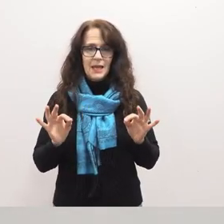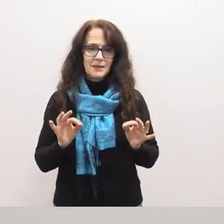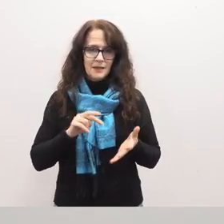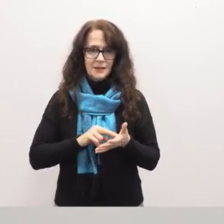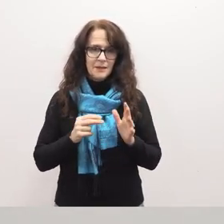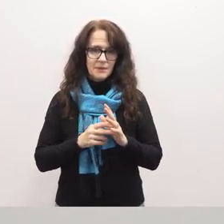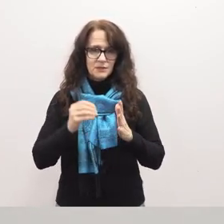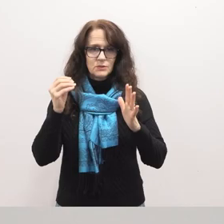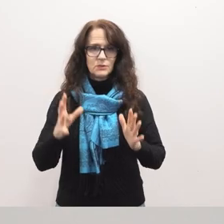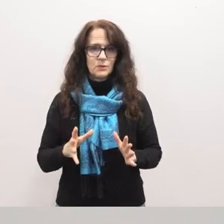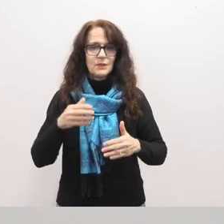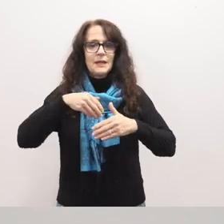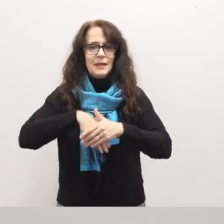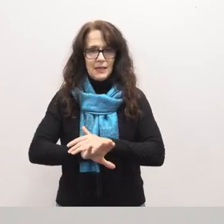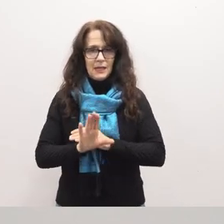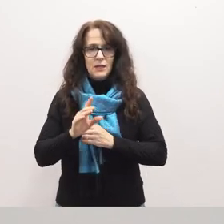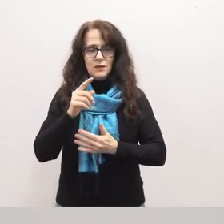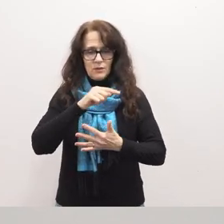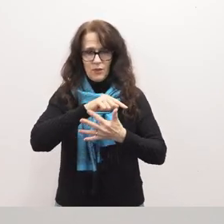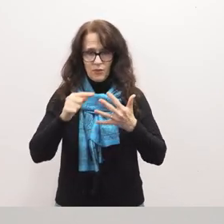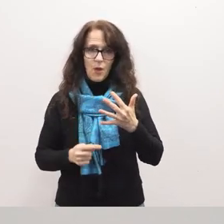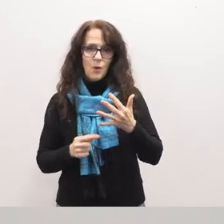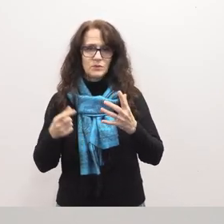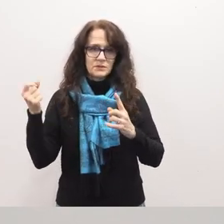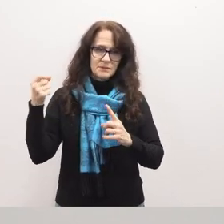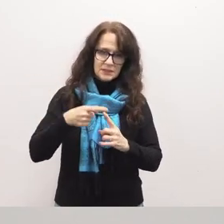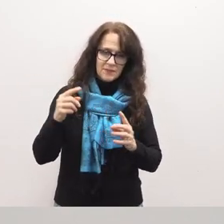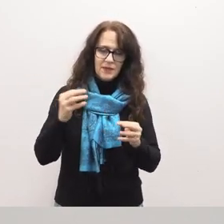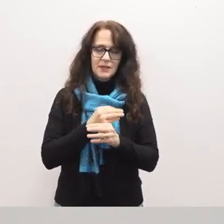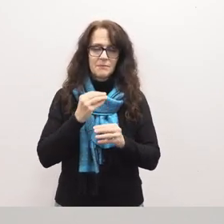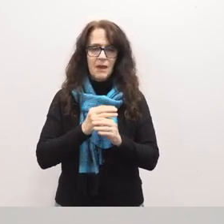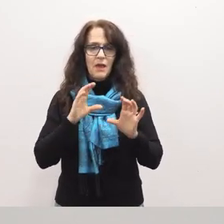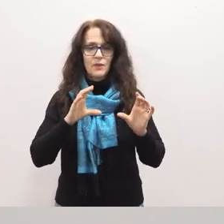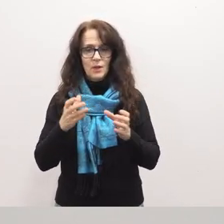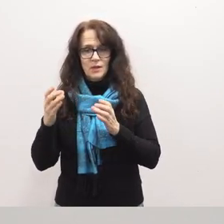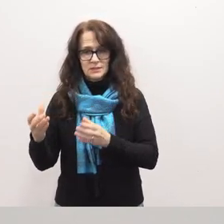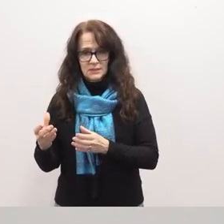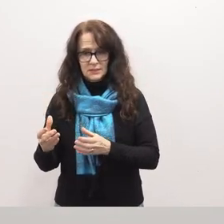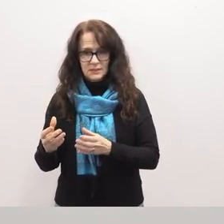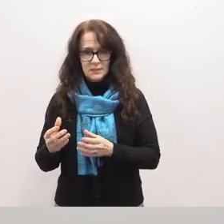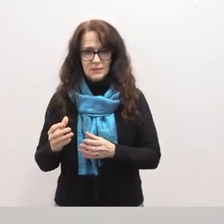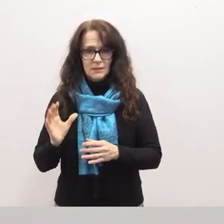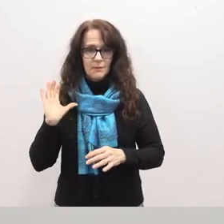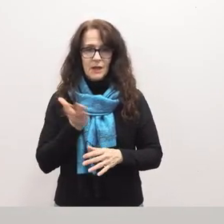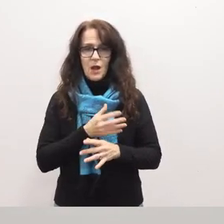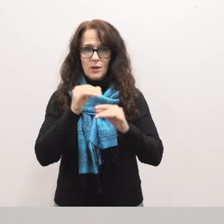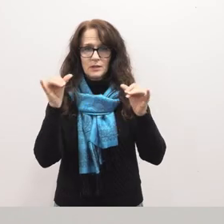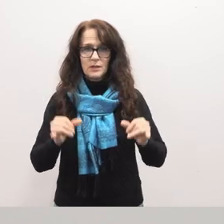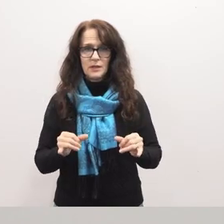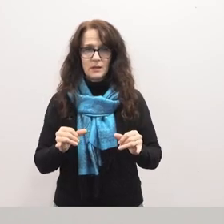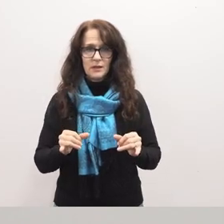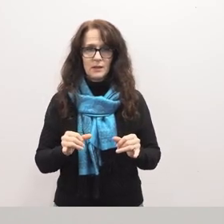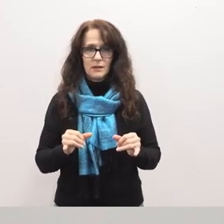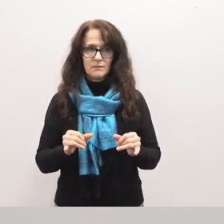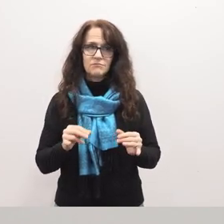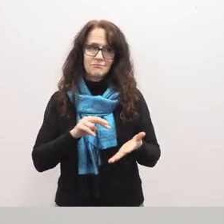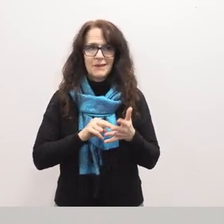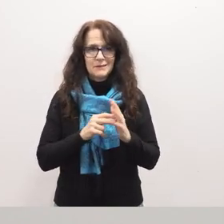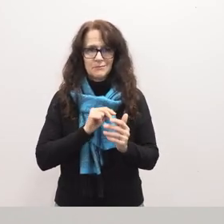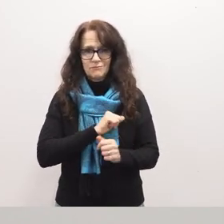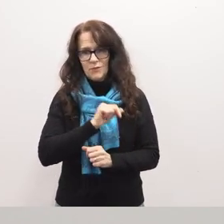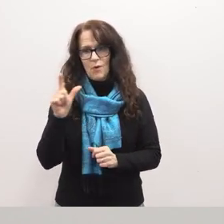means students that are enrolled in those specific math courses, which within our system is essentially all of our